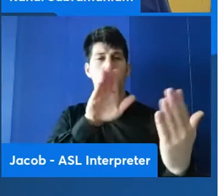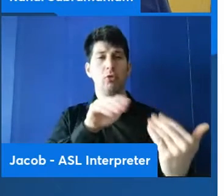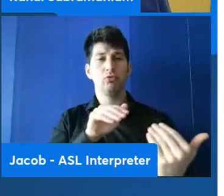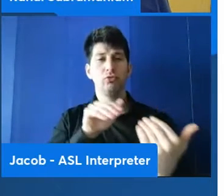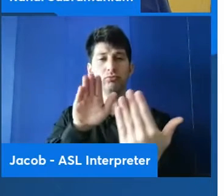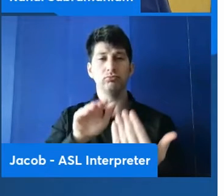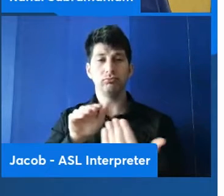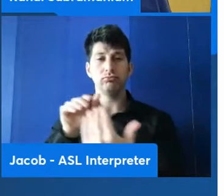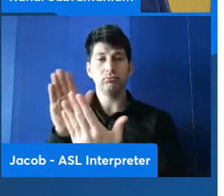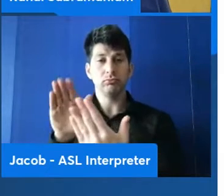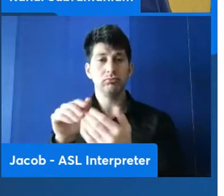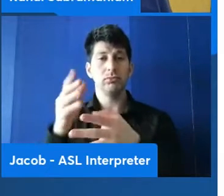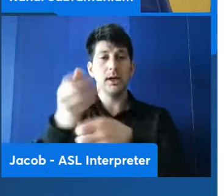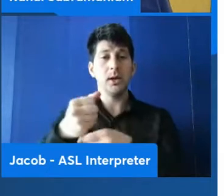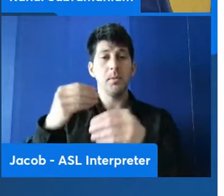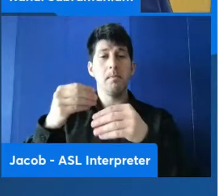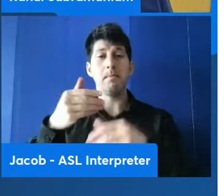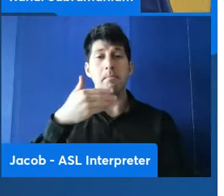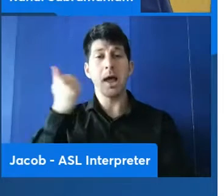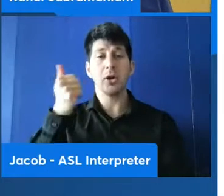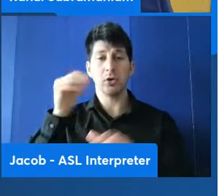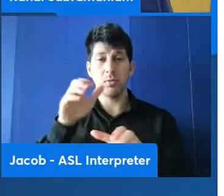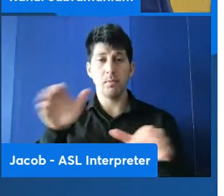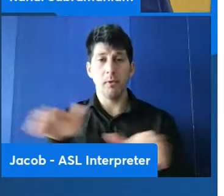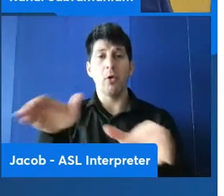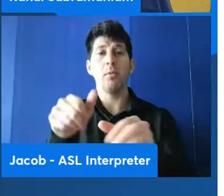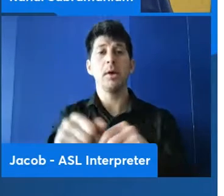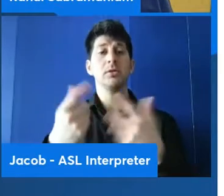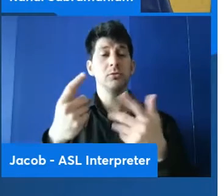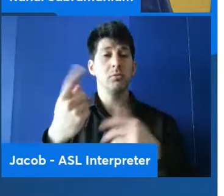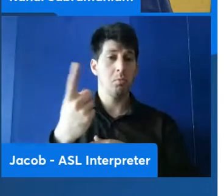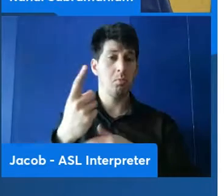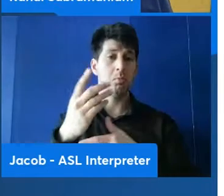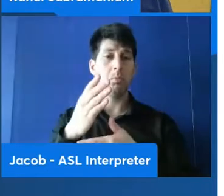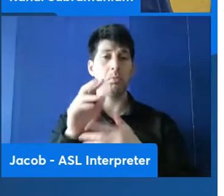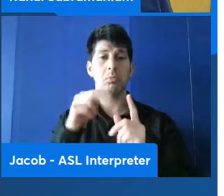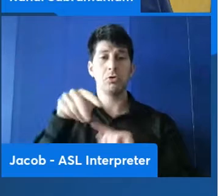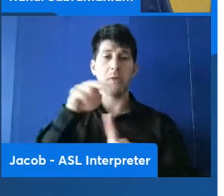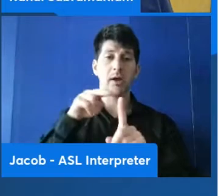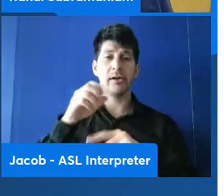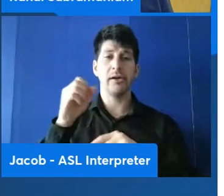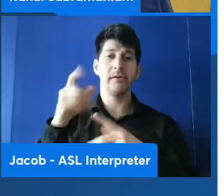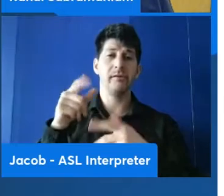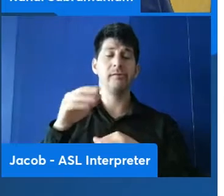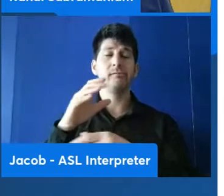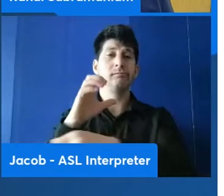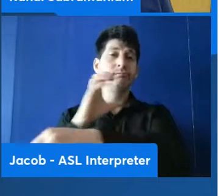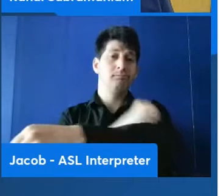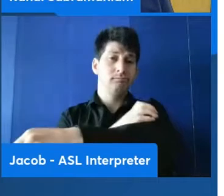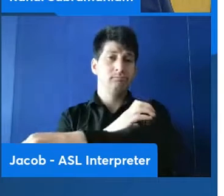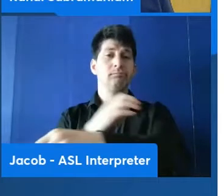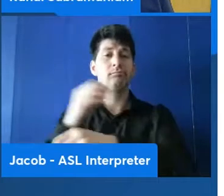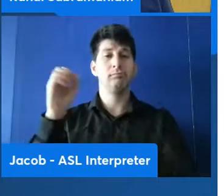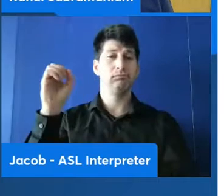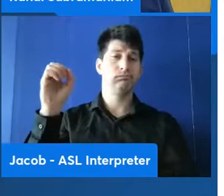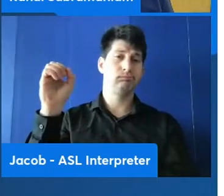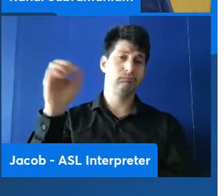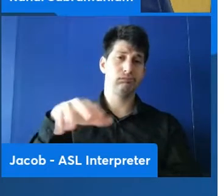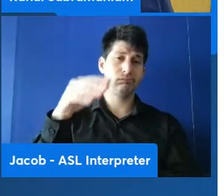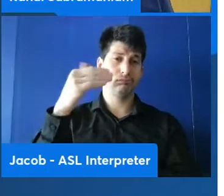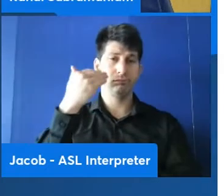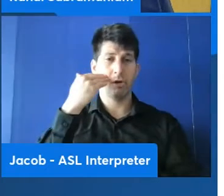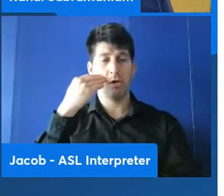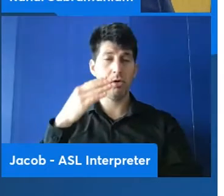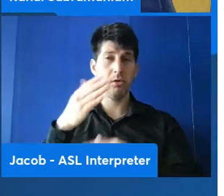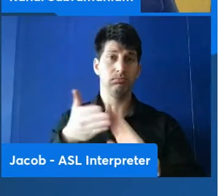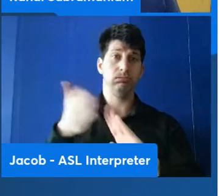getting more performance. On the one hand, you can just throw more power on it and it runs hotter and it goes faster. And